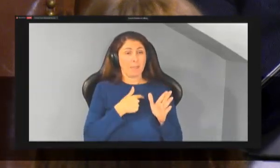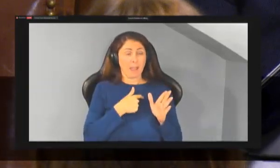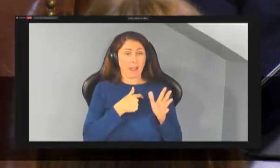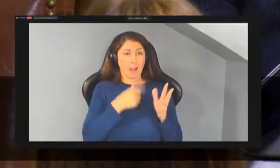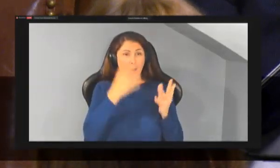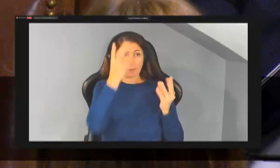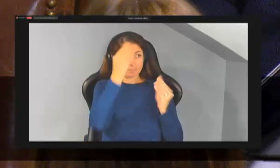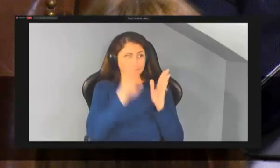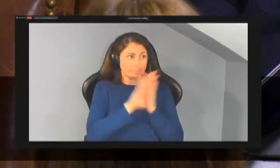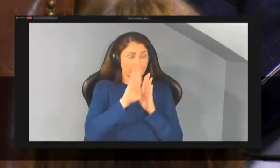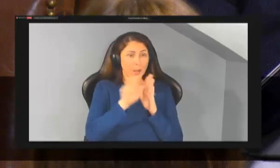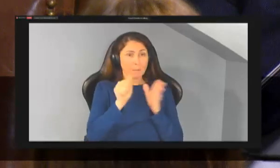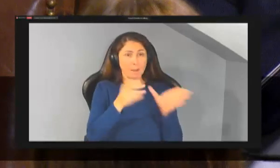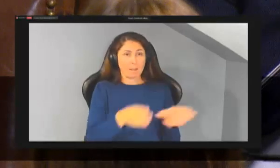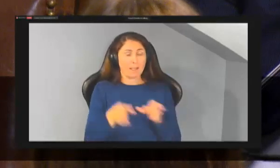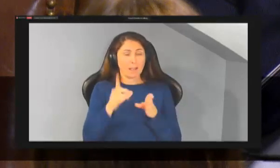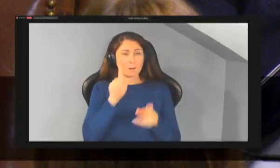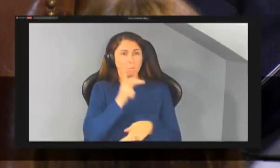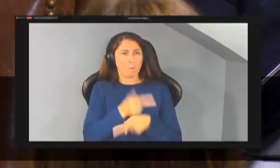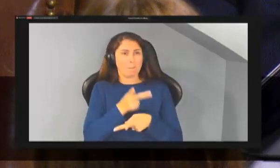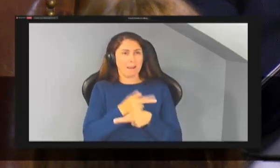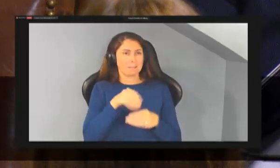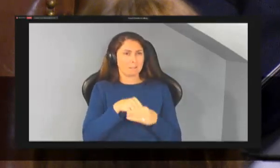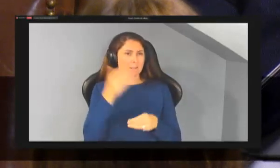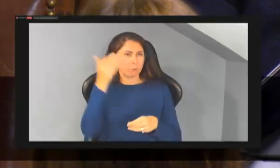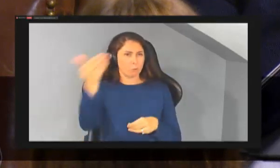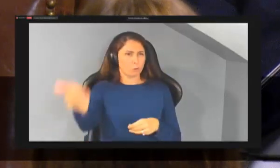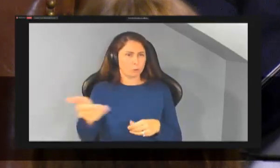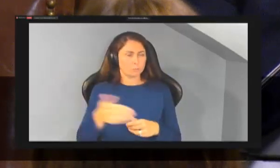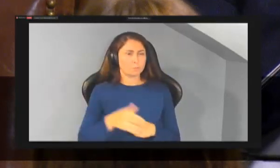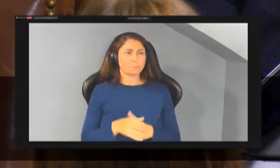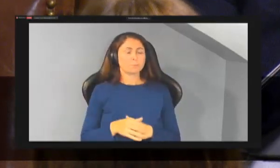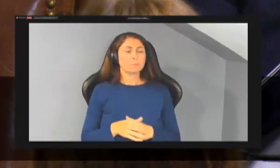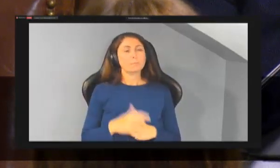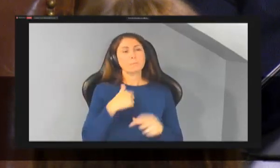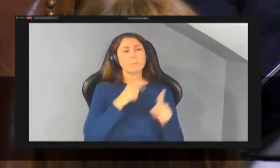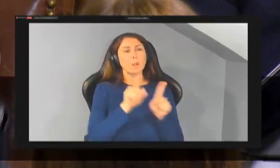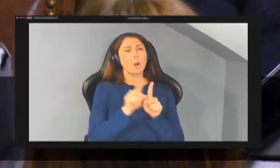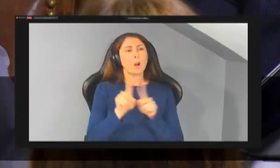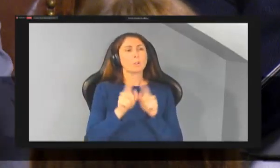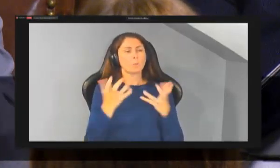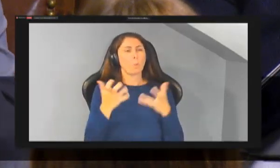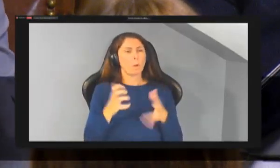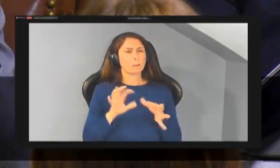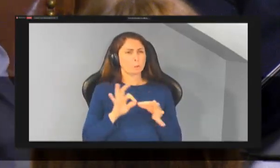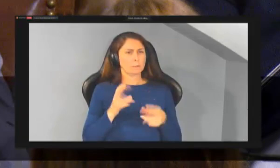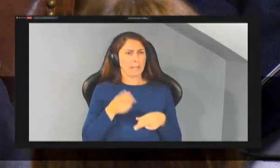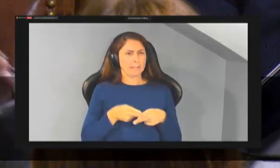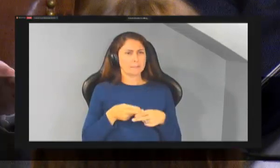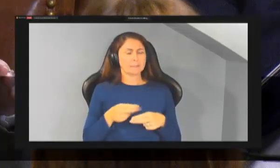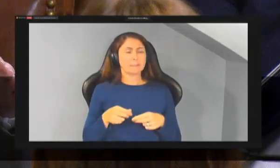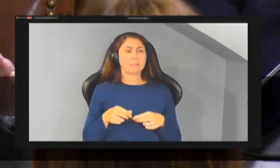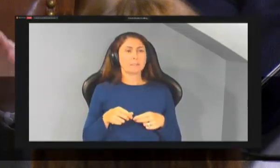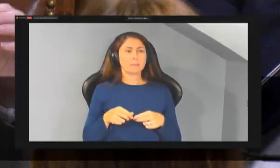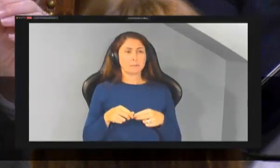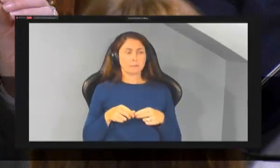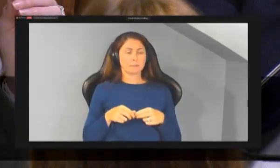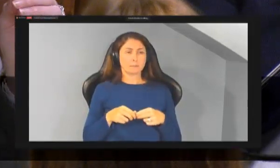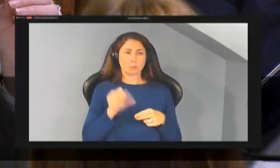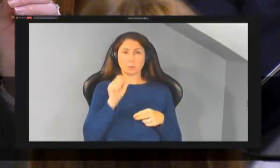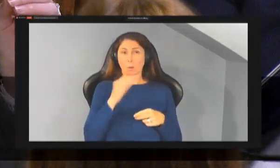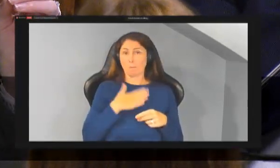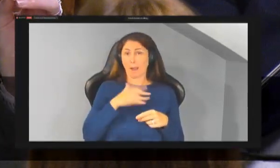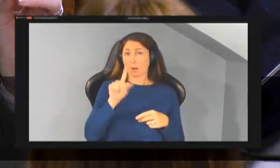develop a plan for maintenance into the future. I also just wanted to state that, my question for you